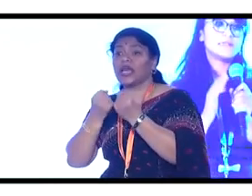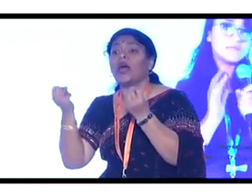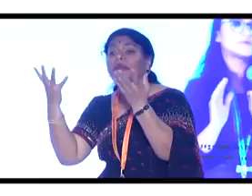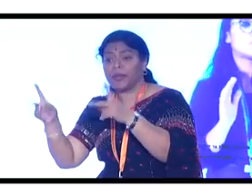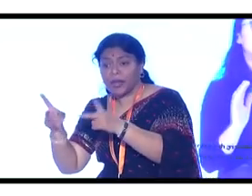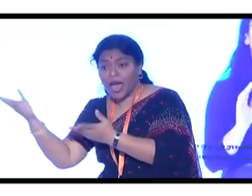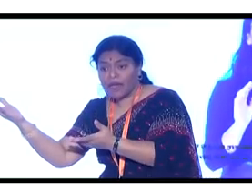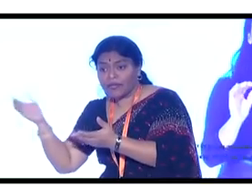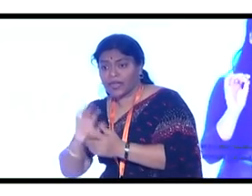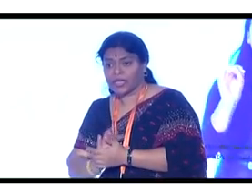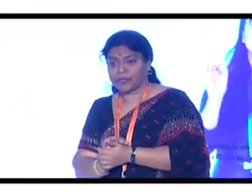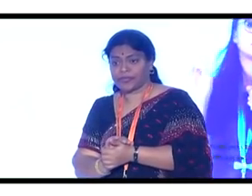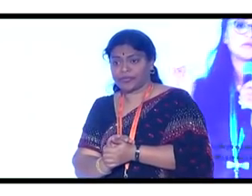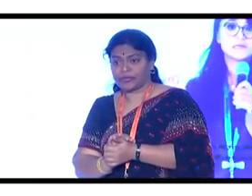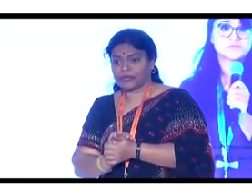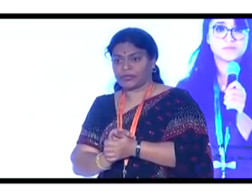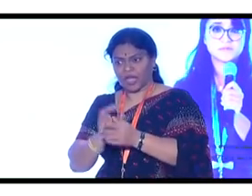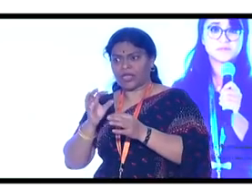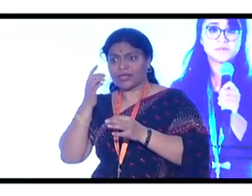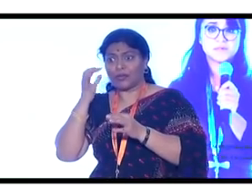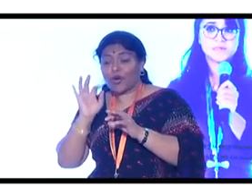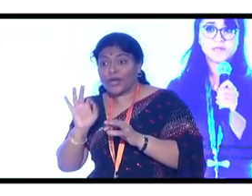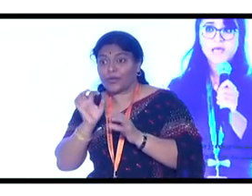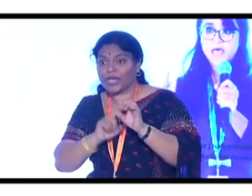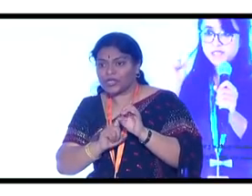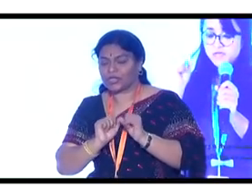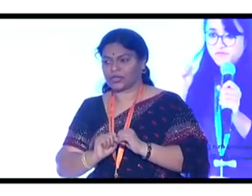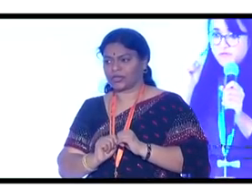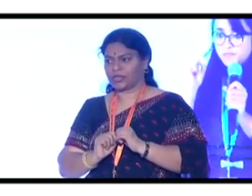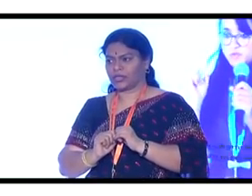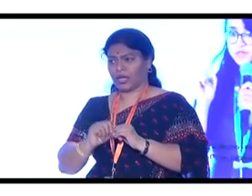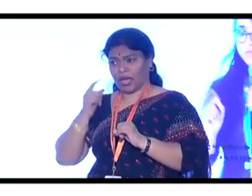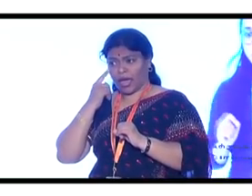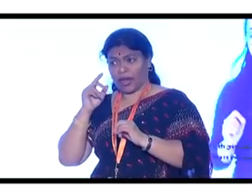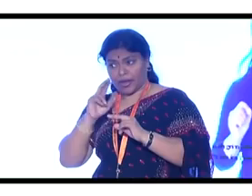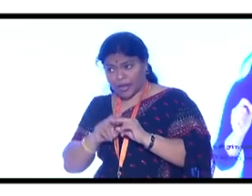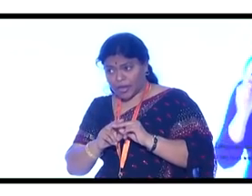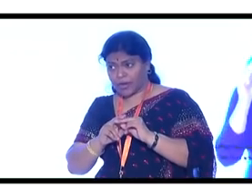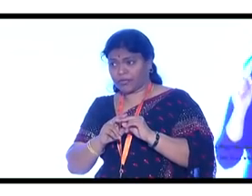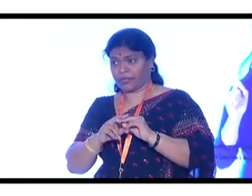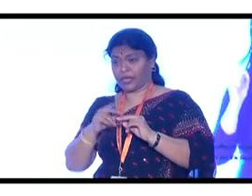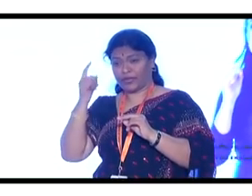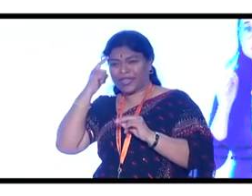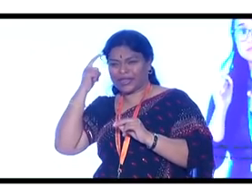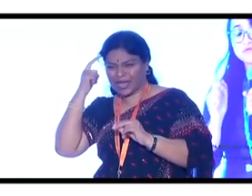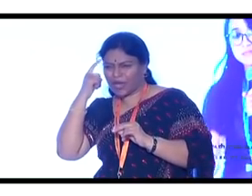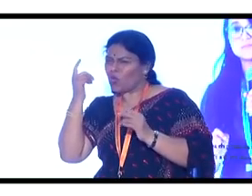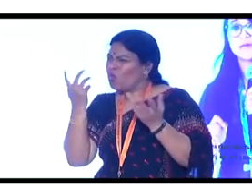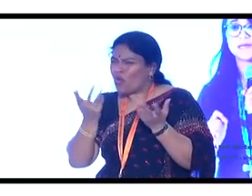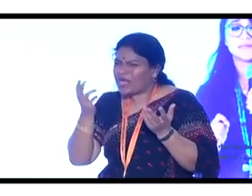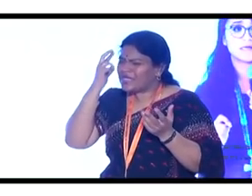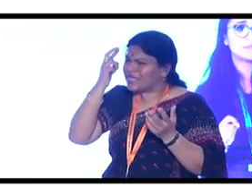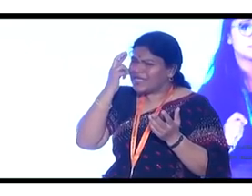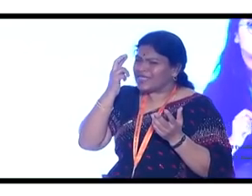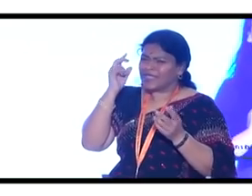Then the answer would be, they are negligible. And if we ponder upon and if we think what is the reason